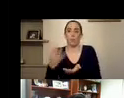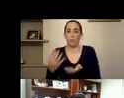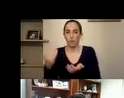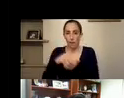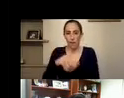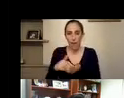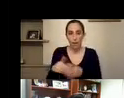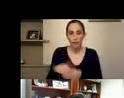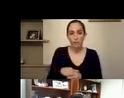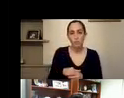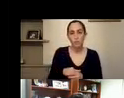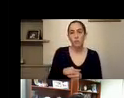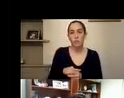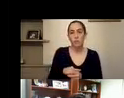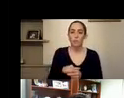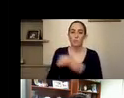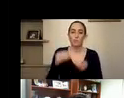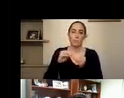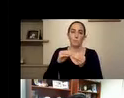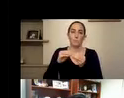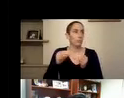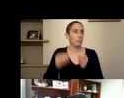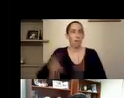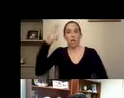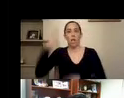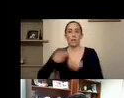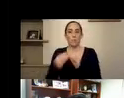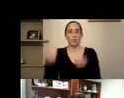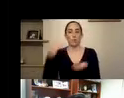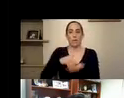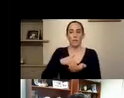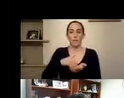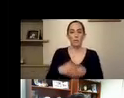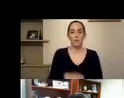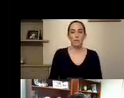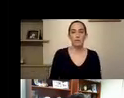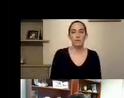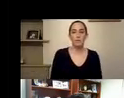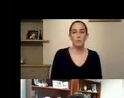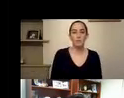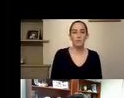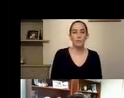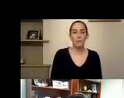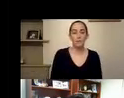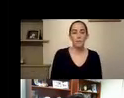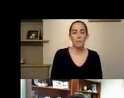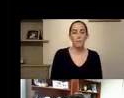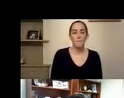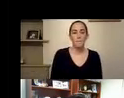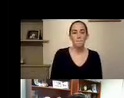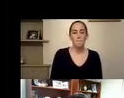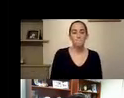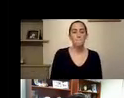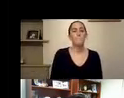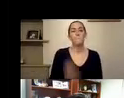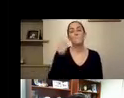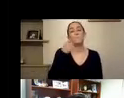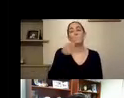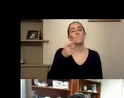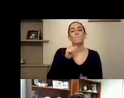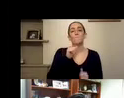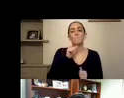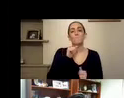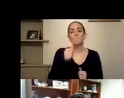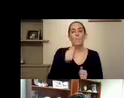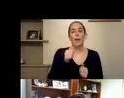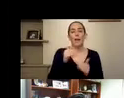of the number of positive tests we're seeing every couple of days. And it's not necessarily an